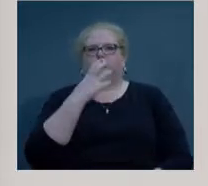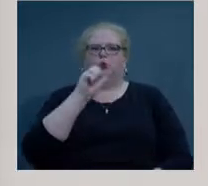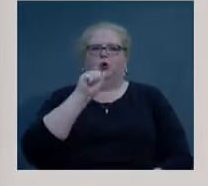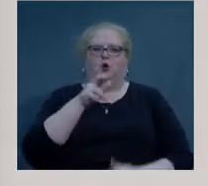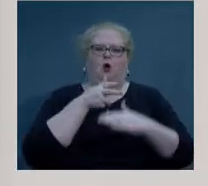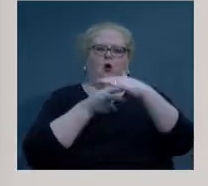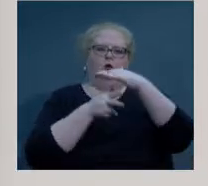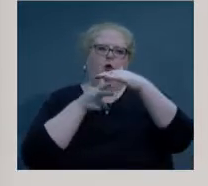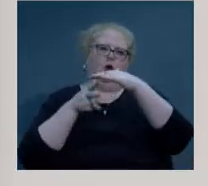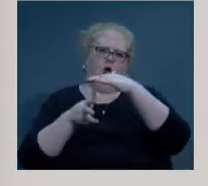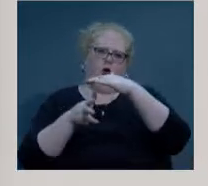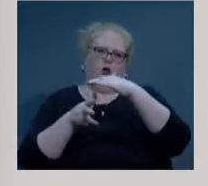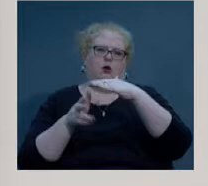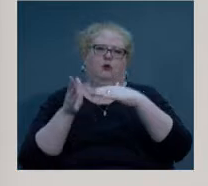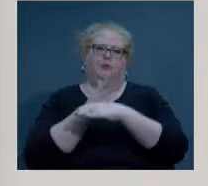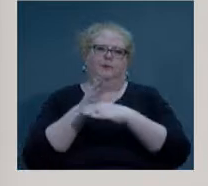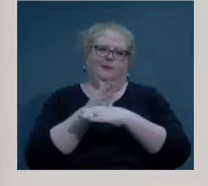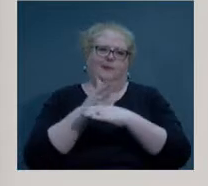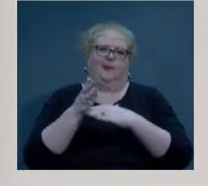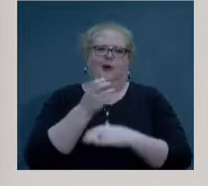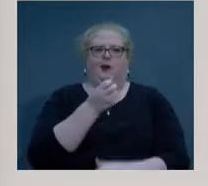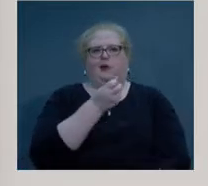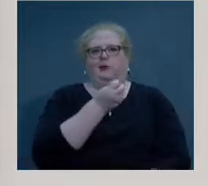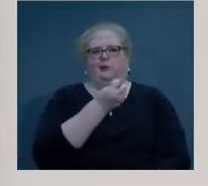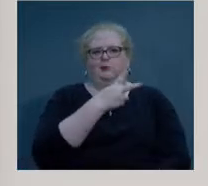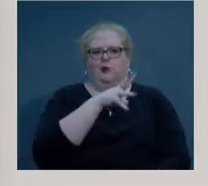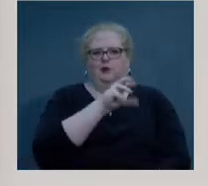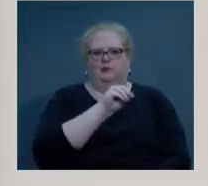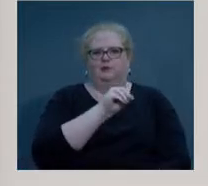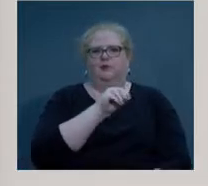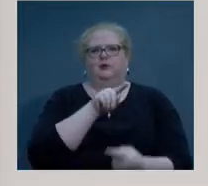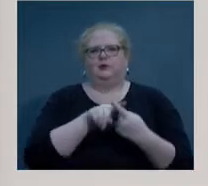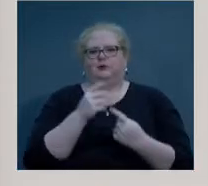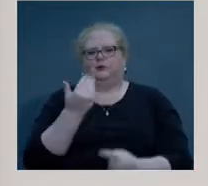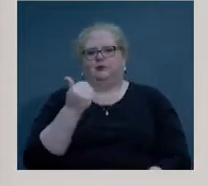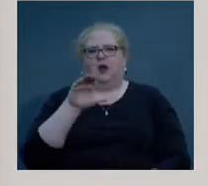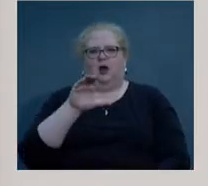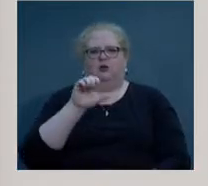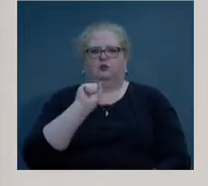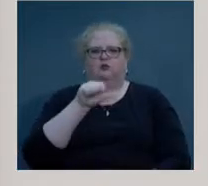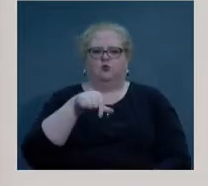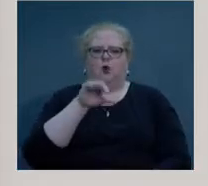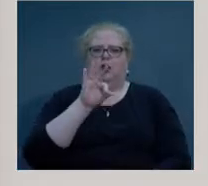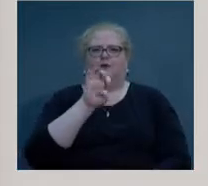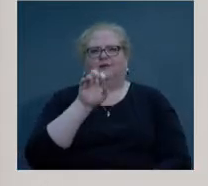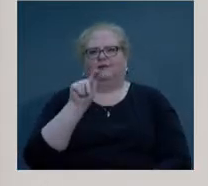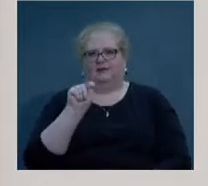between 1,250 to 1,500 square feet in area.